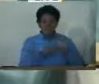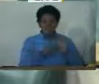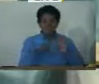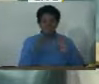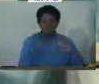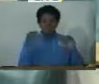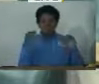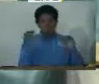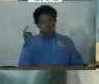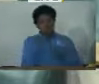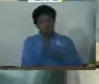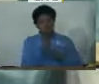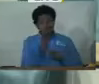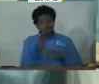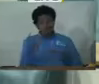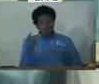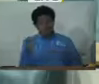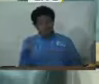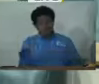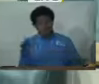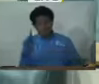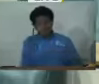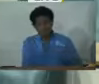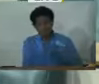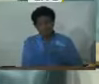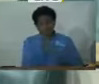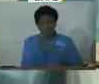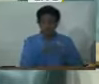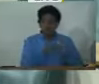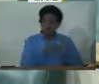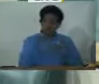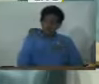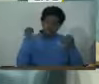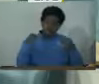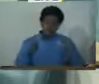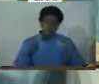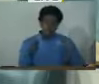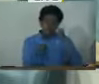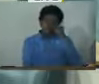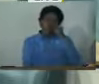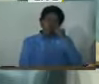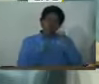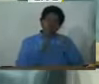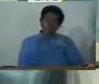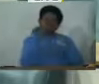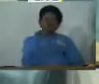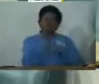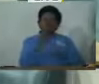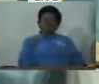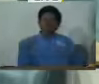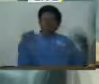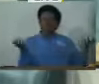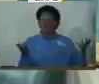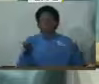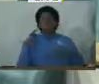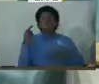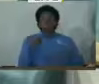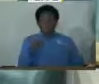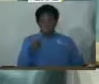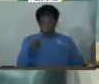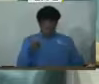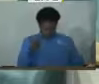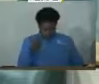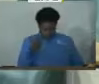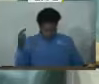so, that would symbolize severe punishment. I'm sure that on reflection